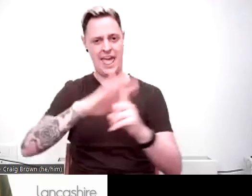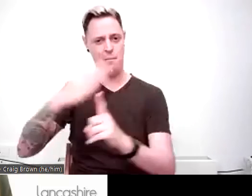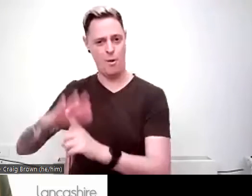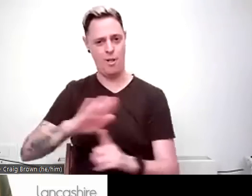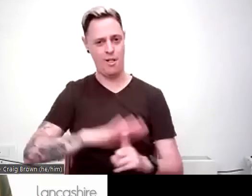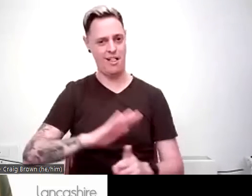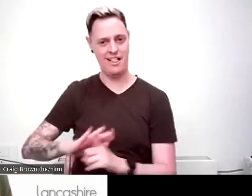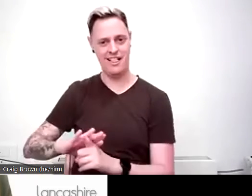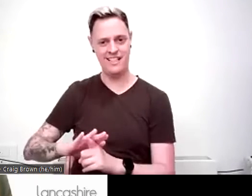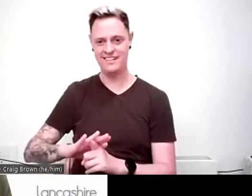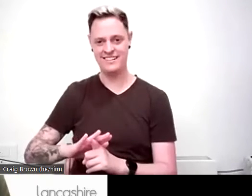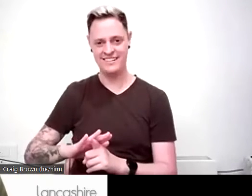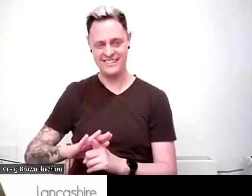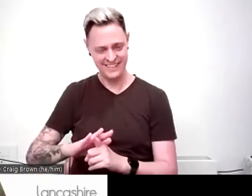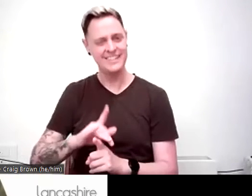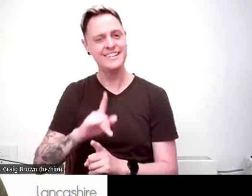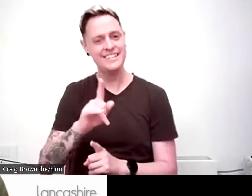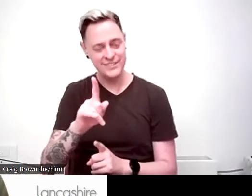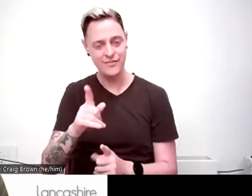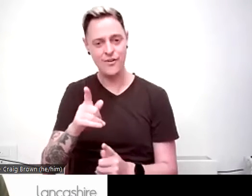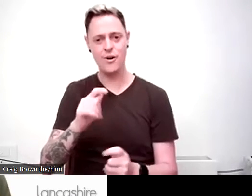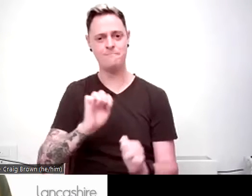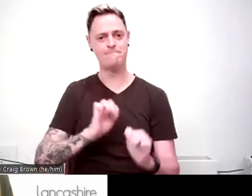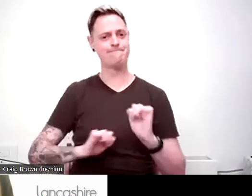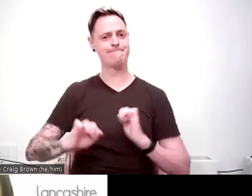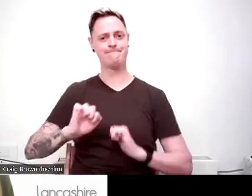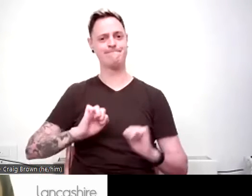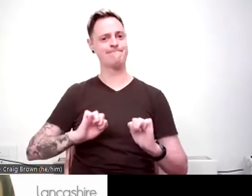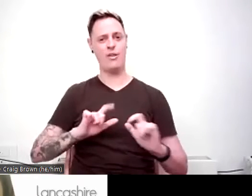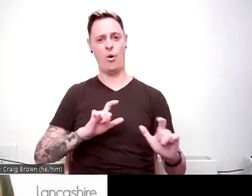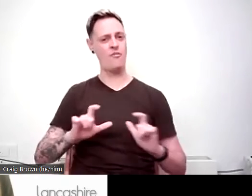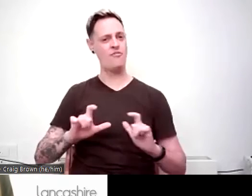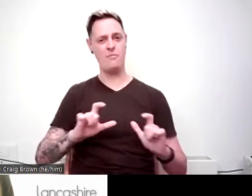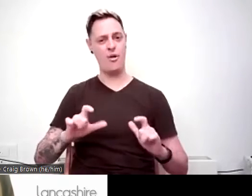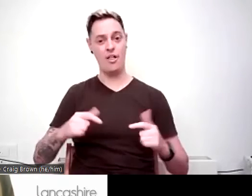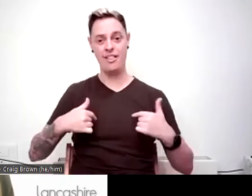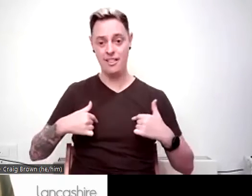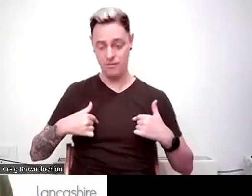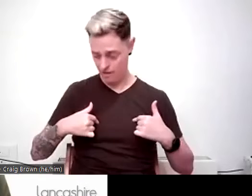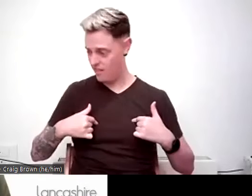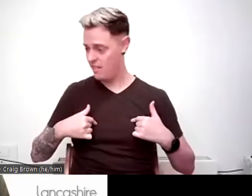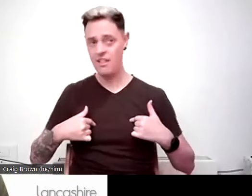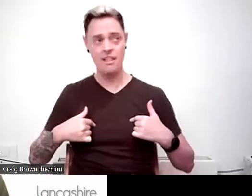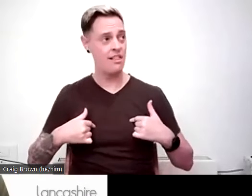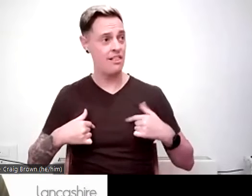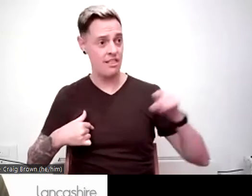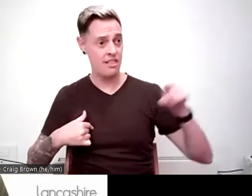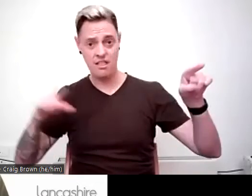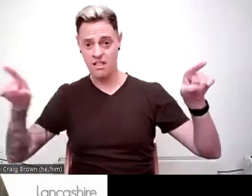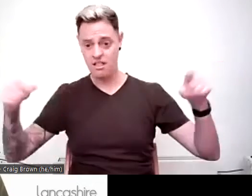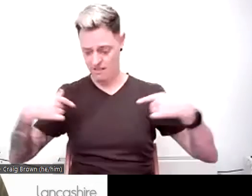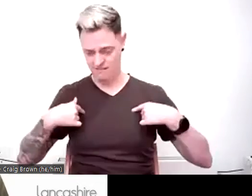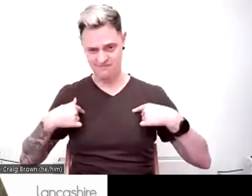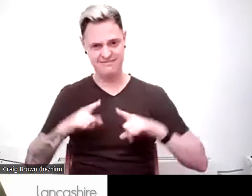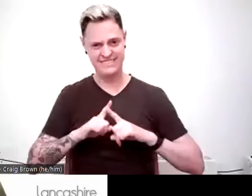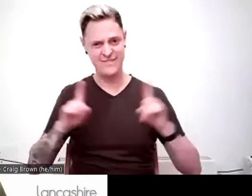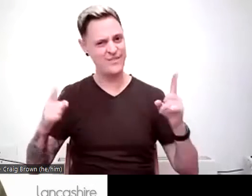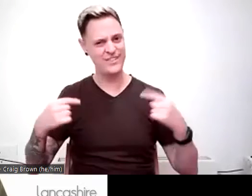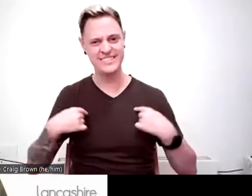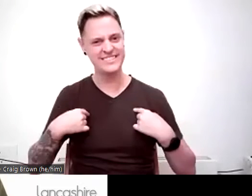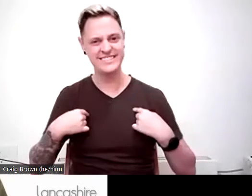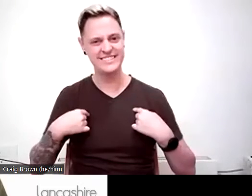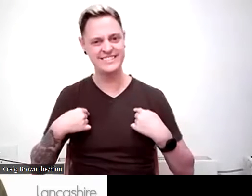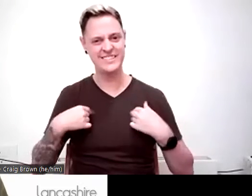that can obviously make quite a lot of people feel excluded from the conversation. And I think it's just